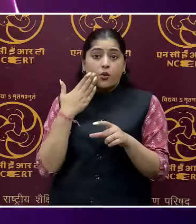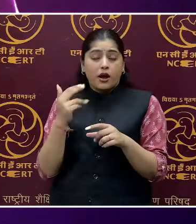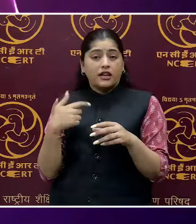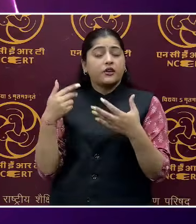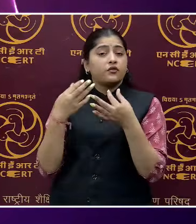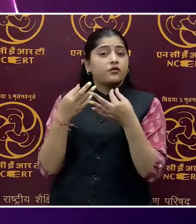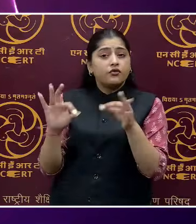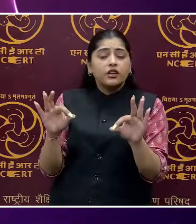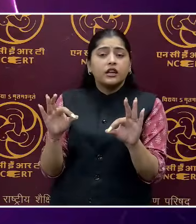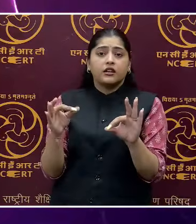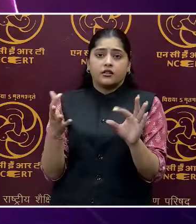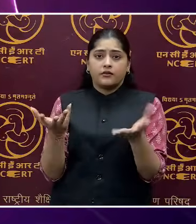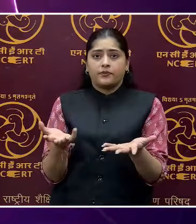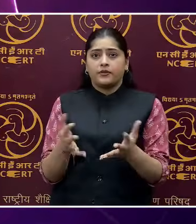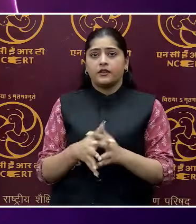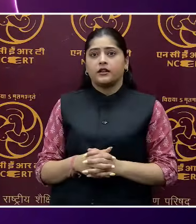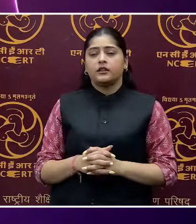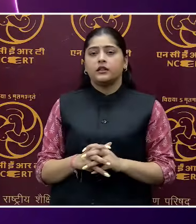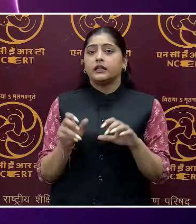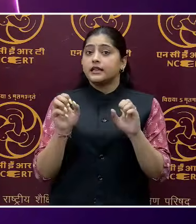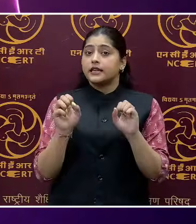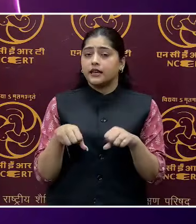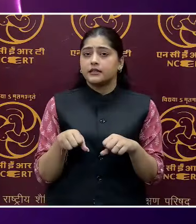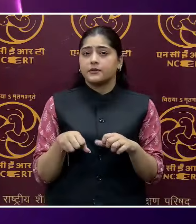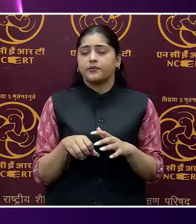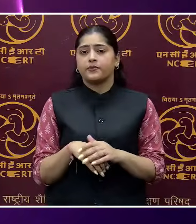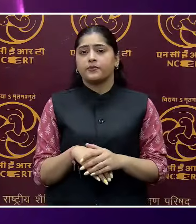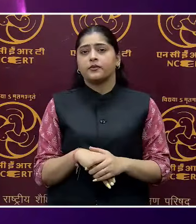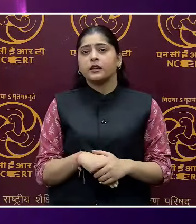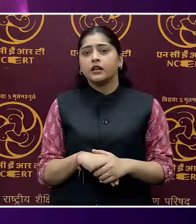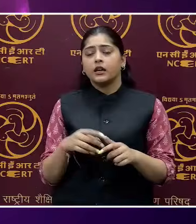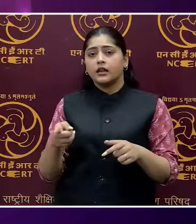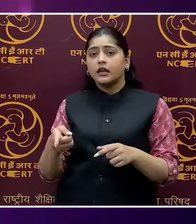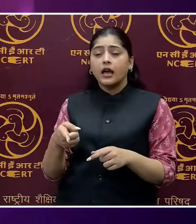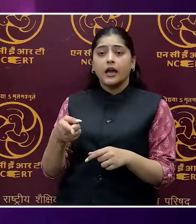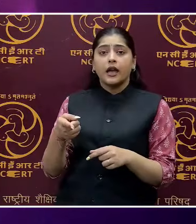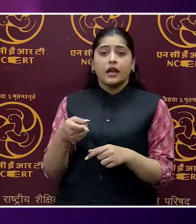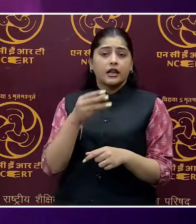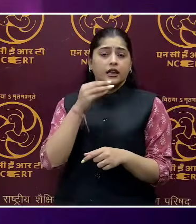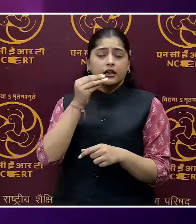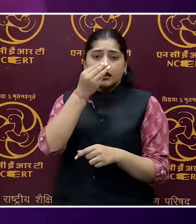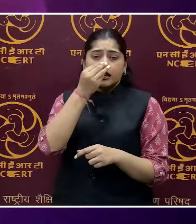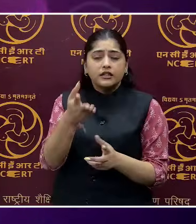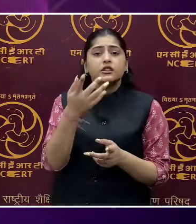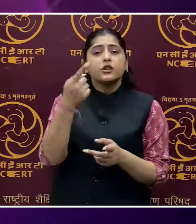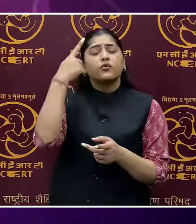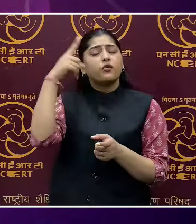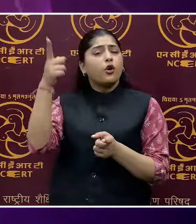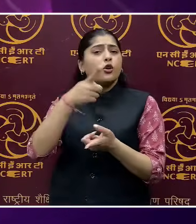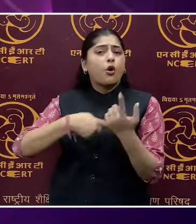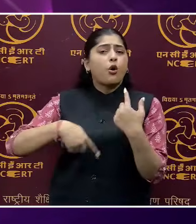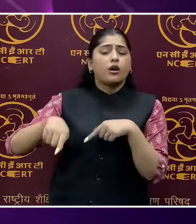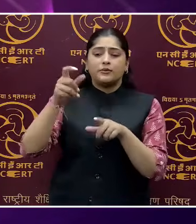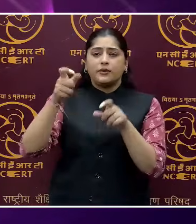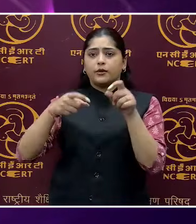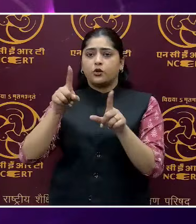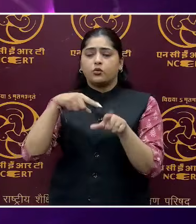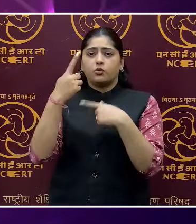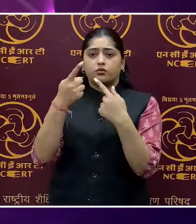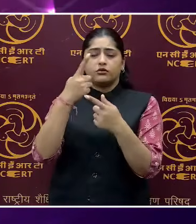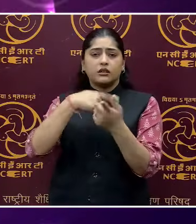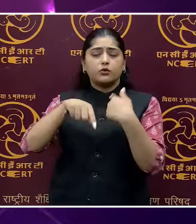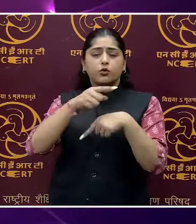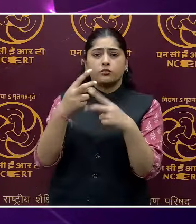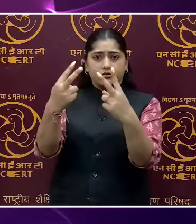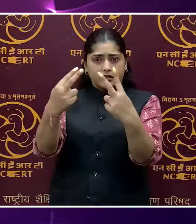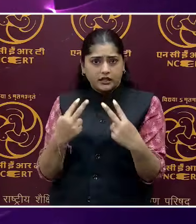course, this is this is convenient for everyone who are watching this session, and of course the